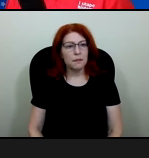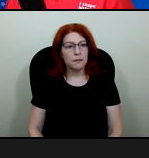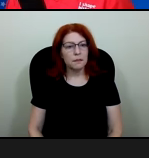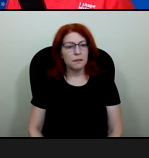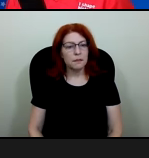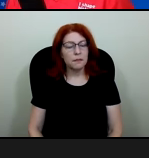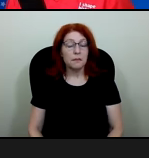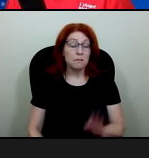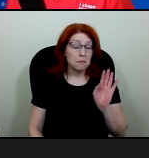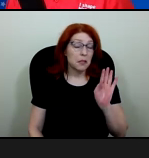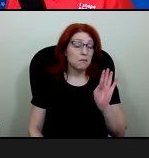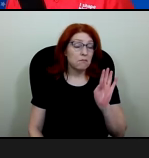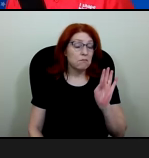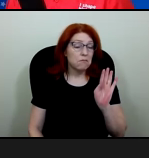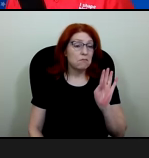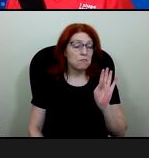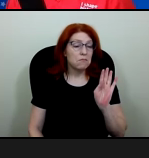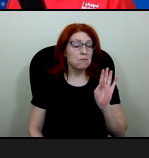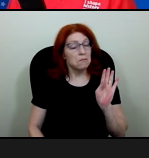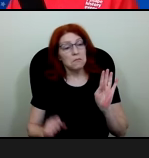B. Okay. I still got B. Okay.